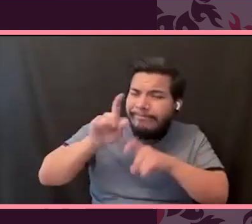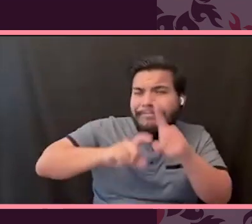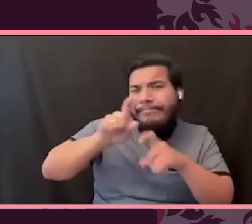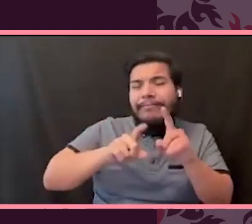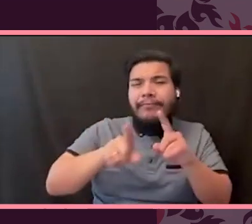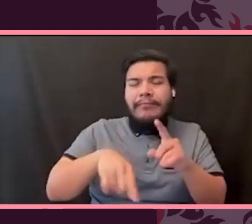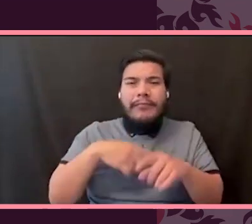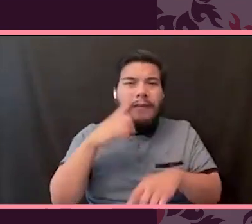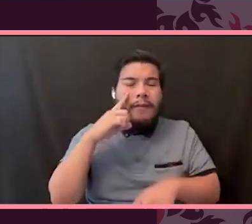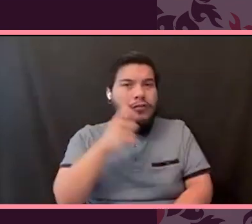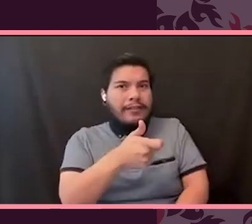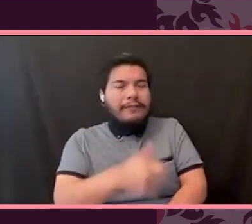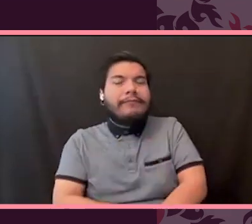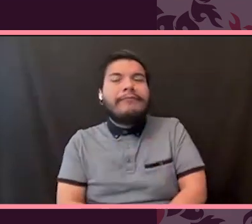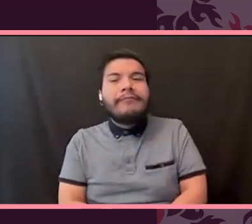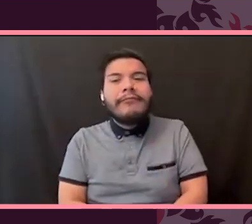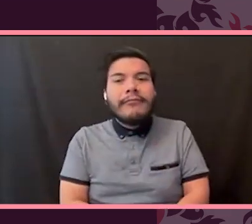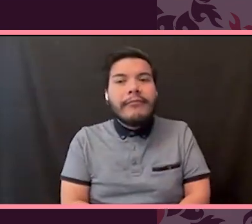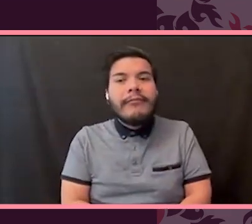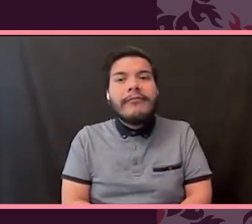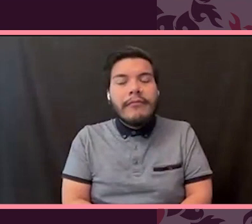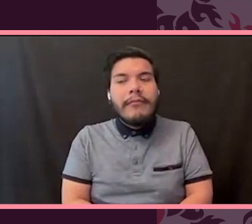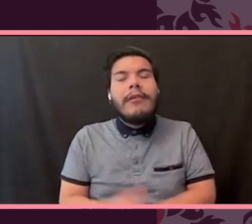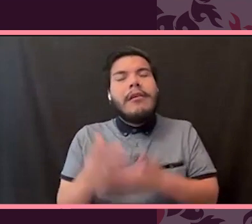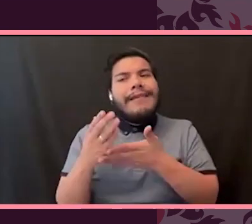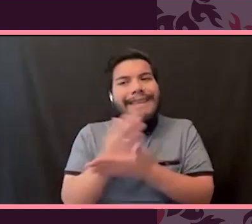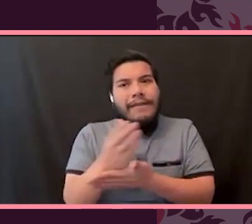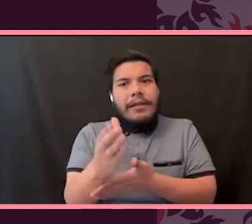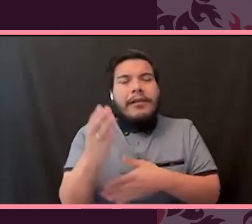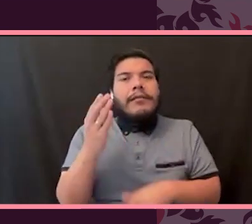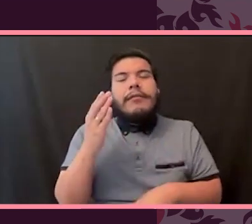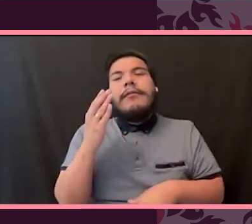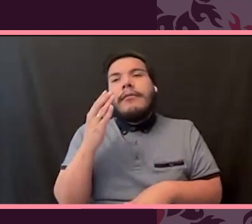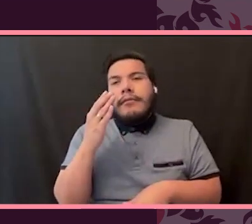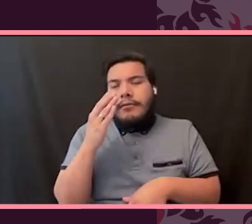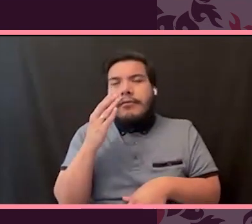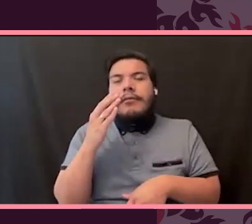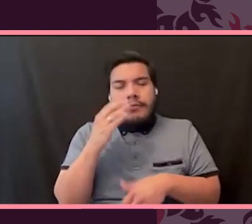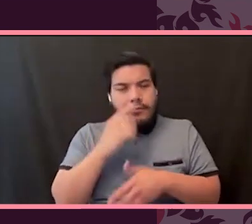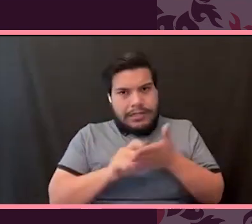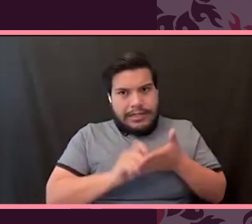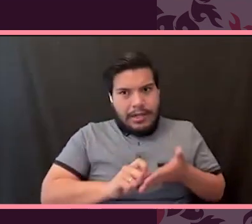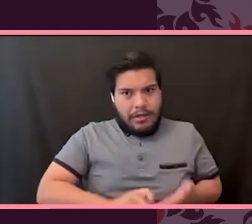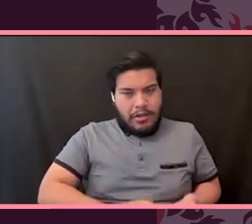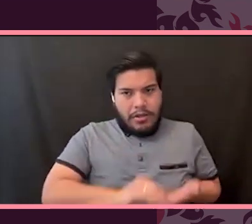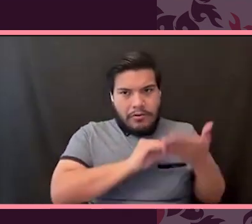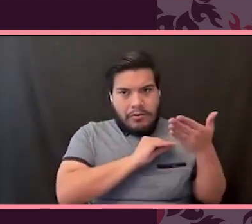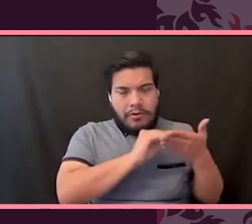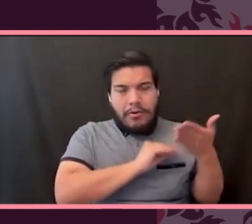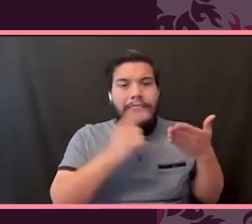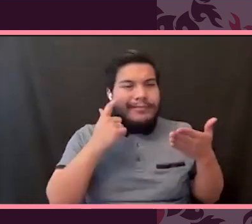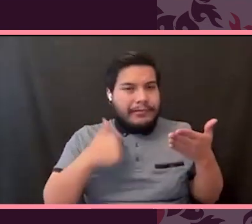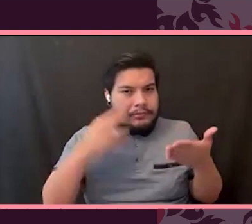yourself, and, you know, navigate, you know, write them down, because I'm big on that. When I sought